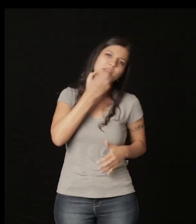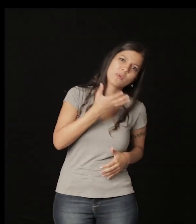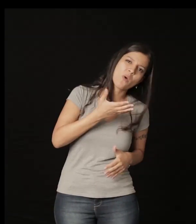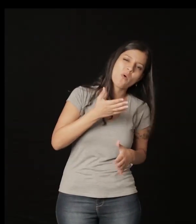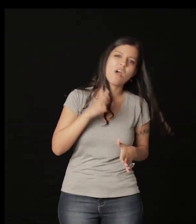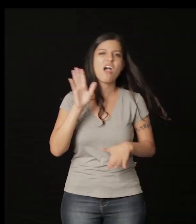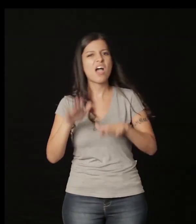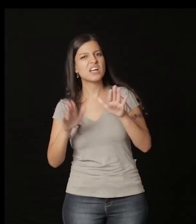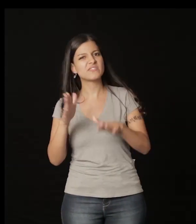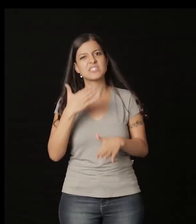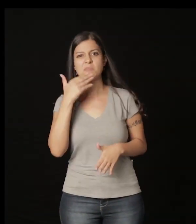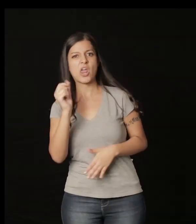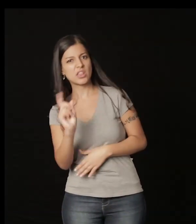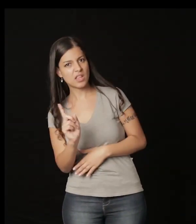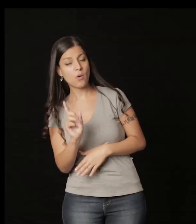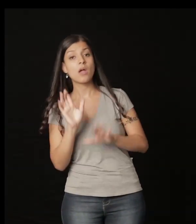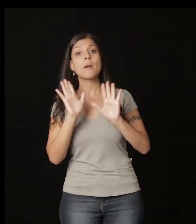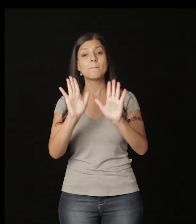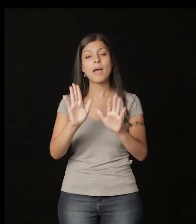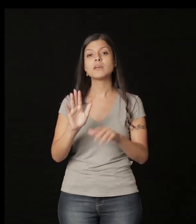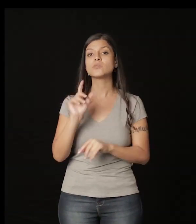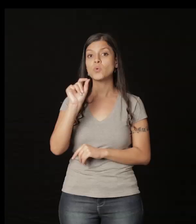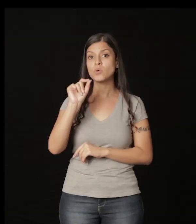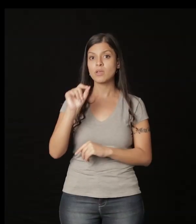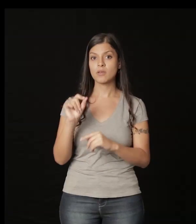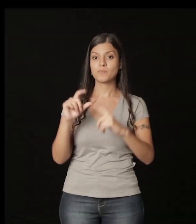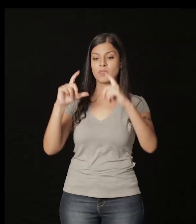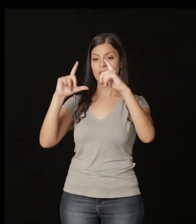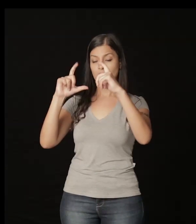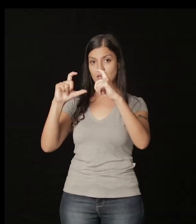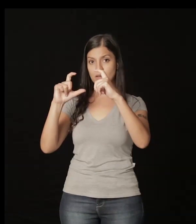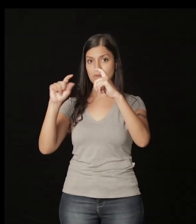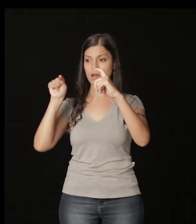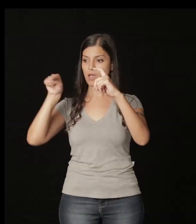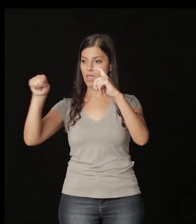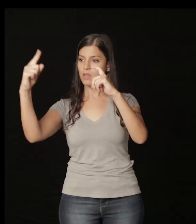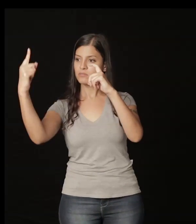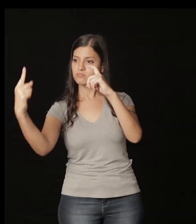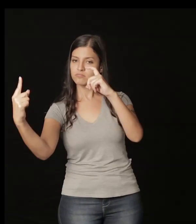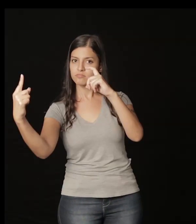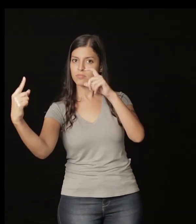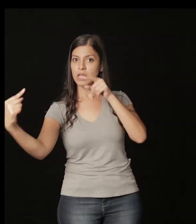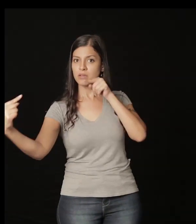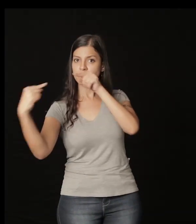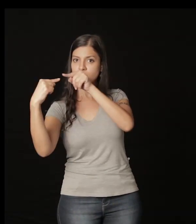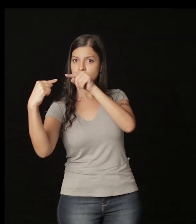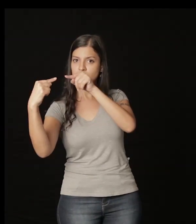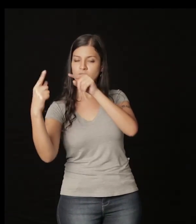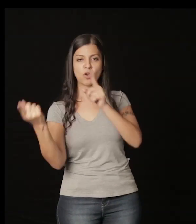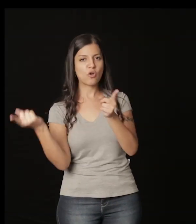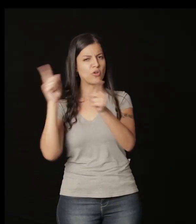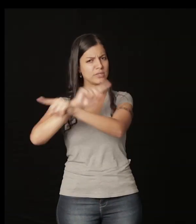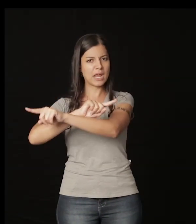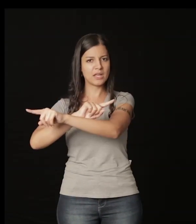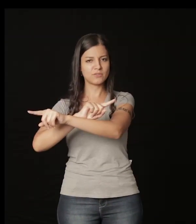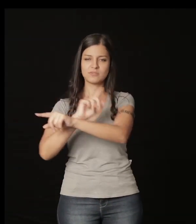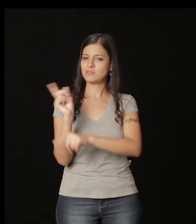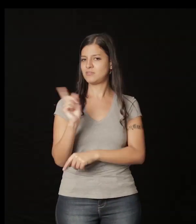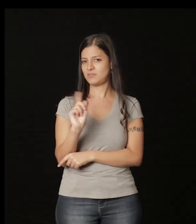one. But it's normally in the direction of from the camera to the subject and not the other way around. And,